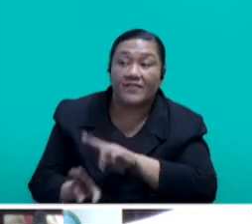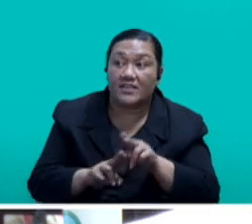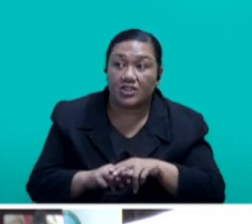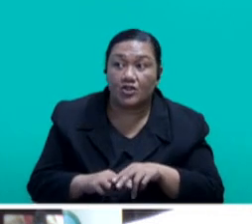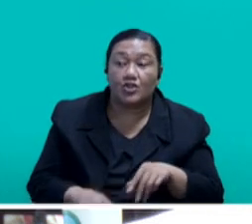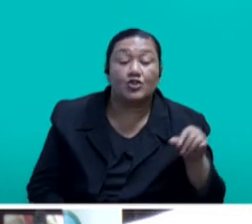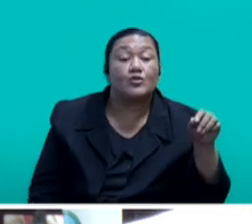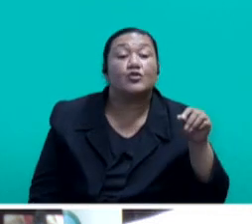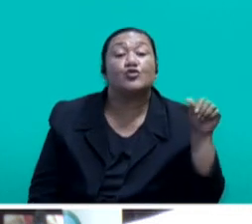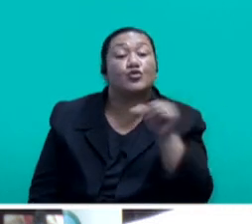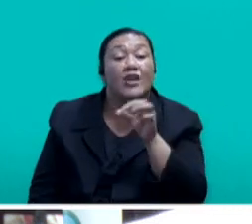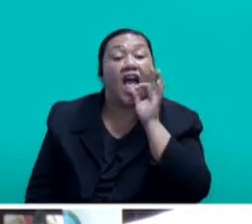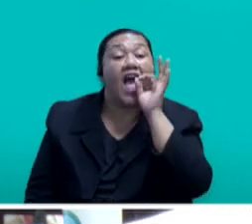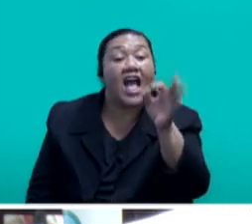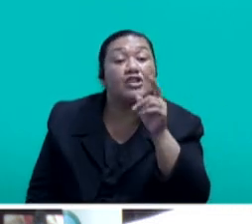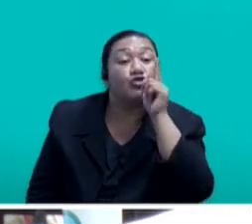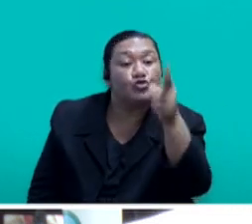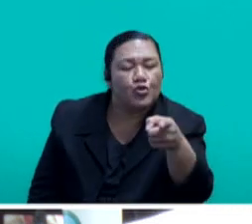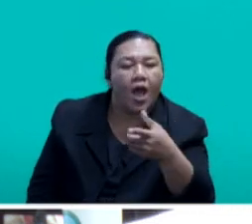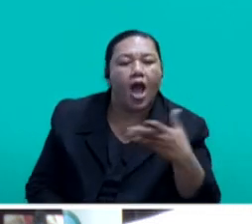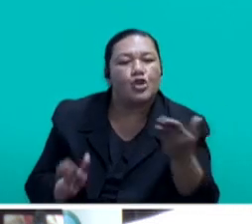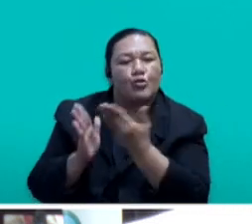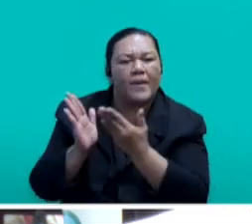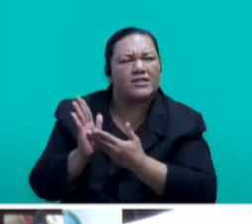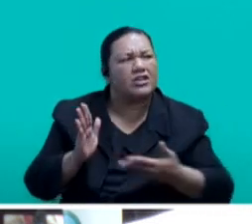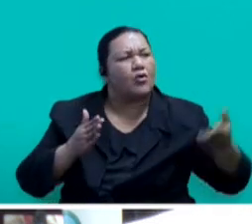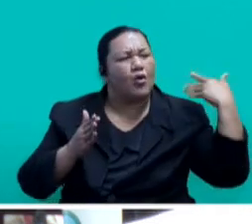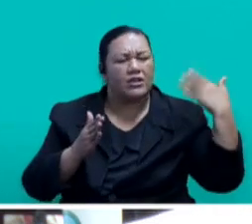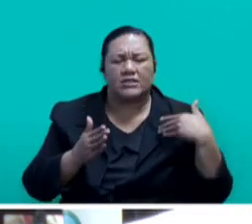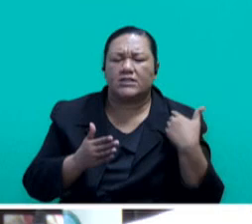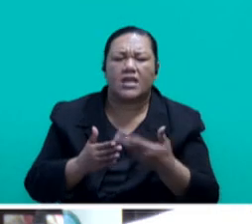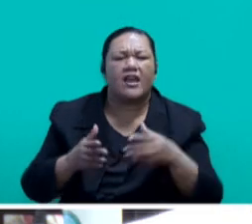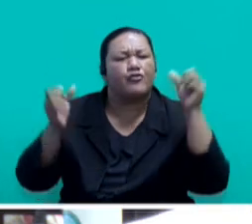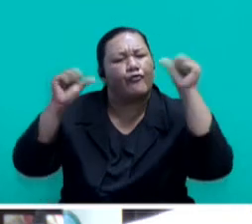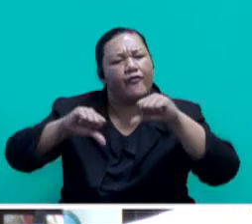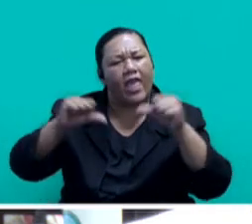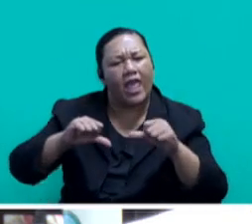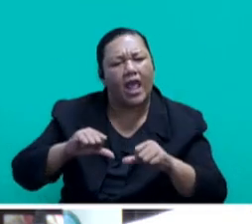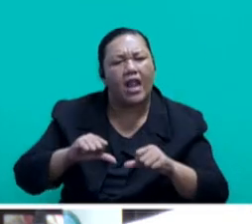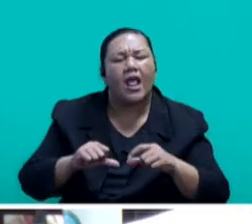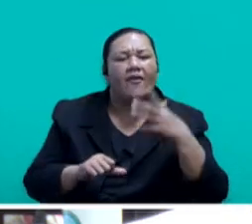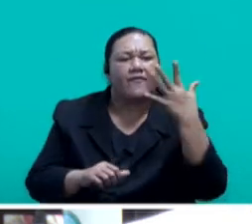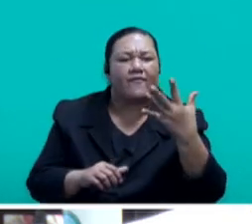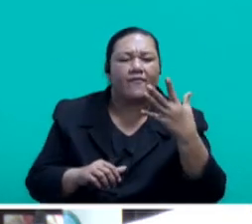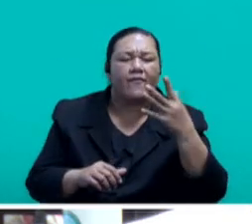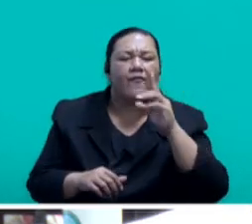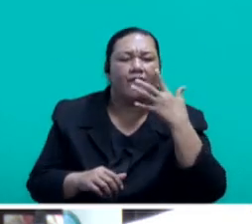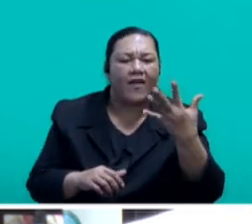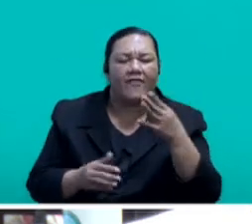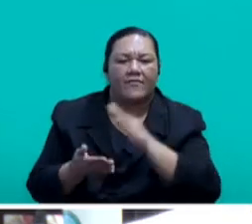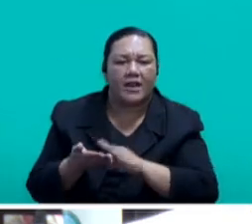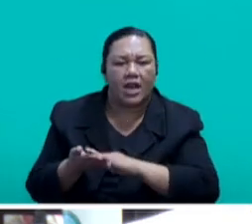asking you how you budgeted for your budget over these years and failed to deliver on $5 billion of what you budgeted